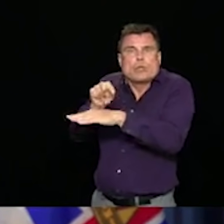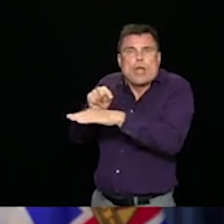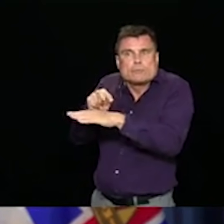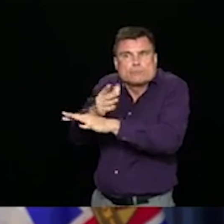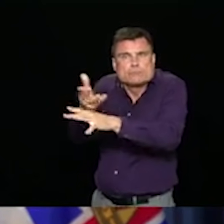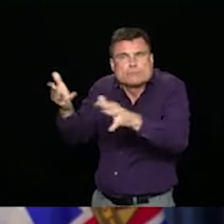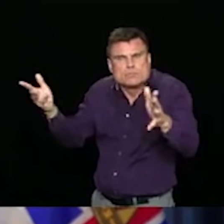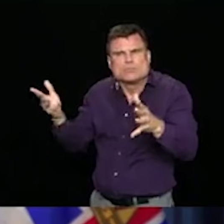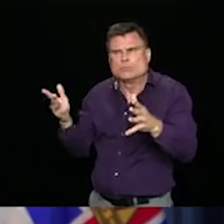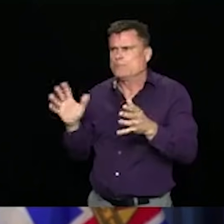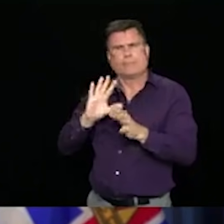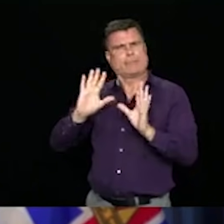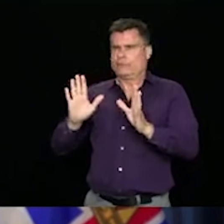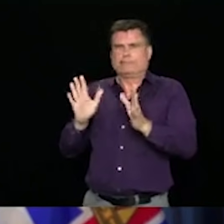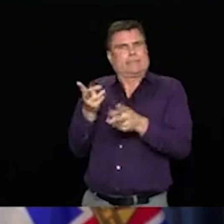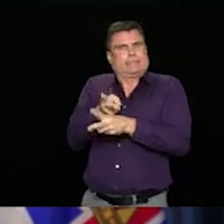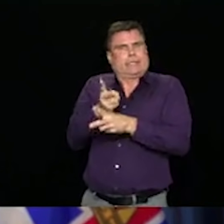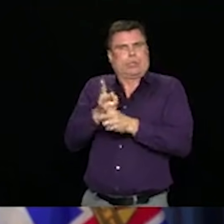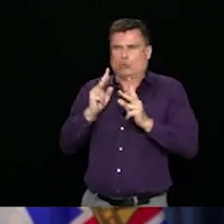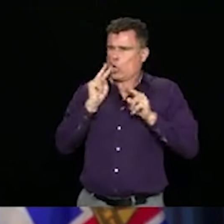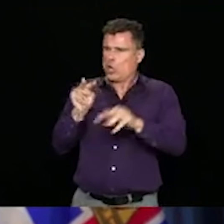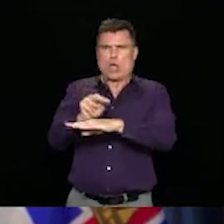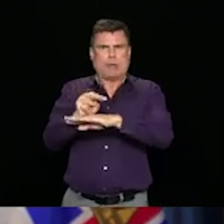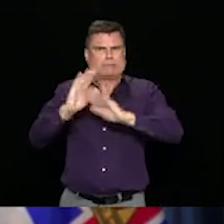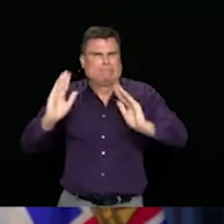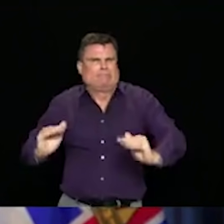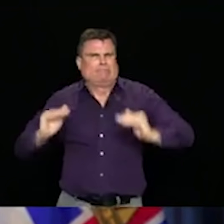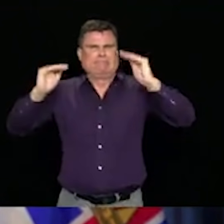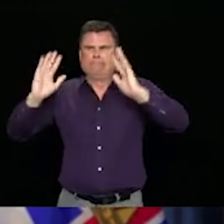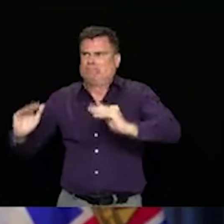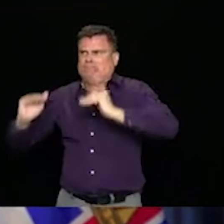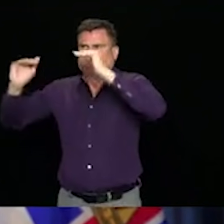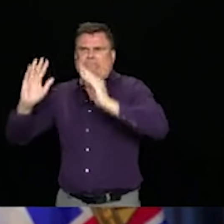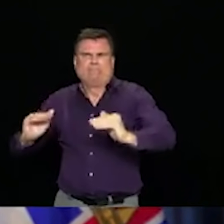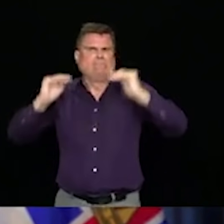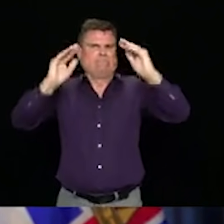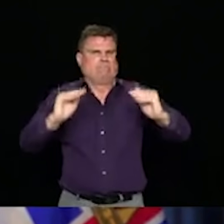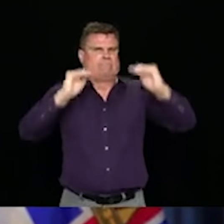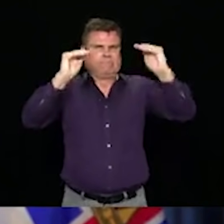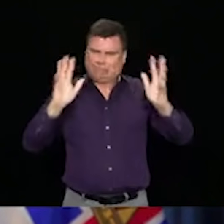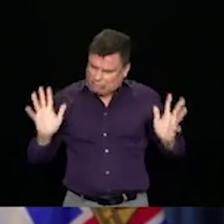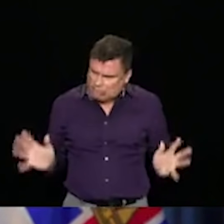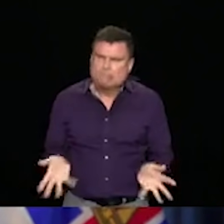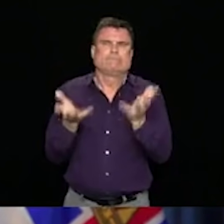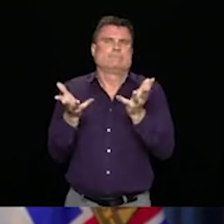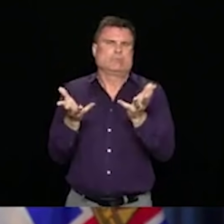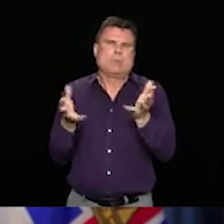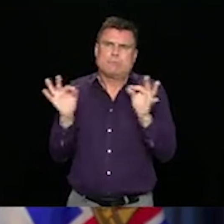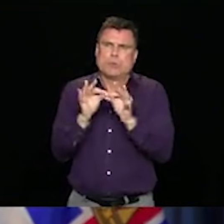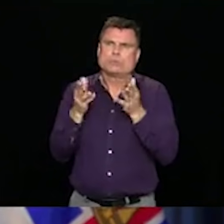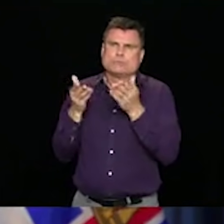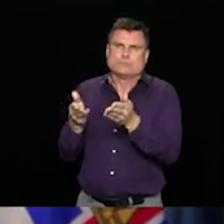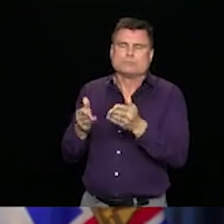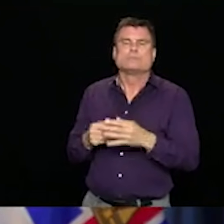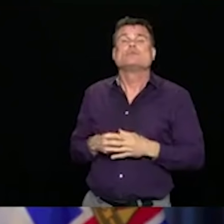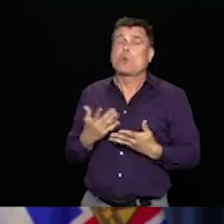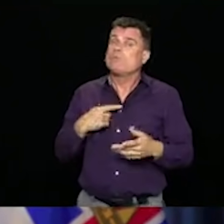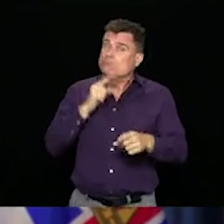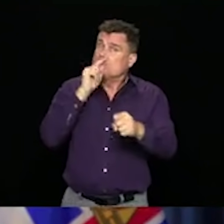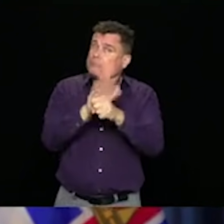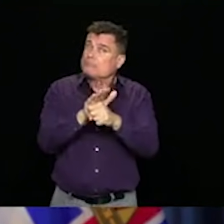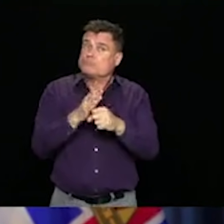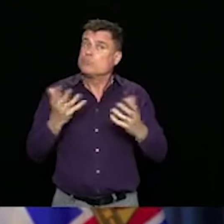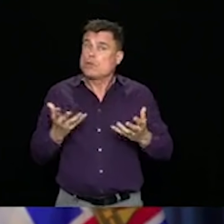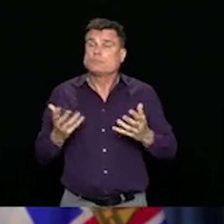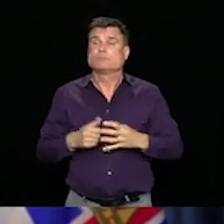and to improve the work of workers in long-term care. That's what should be important right now, and that's what we're committed to do, and I'm so proud of all